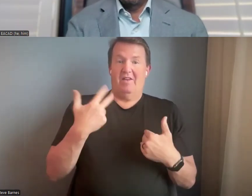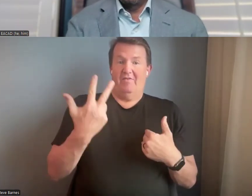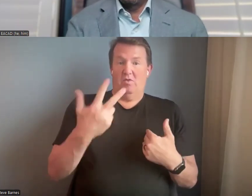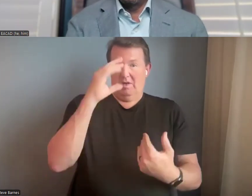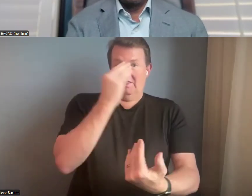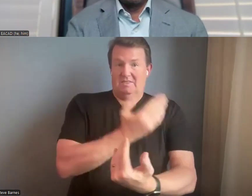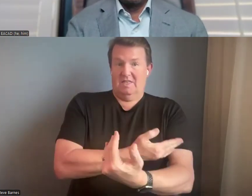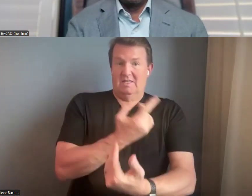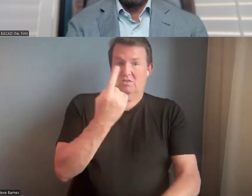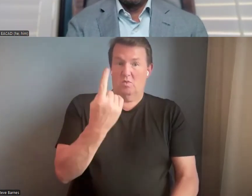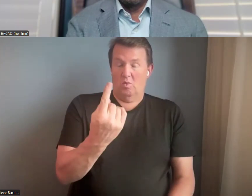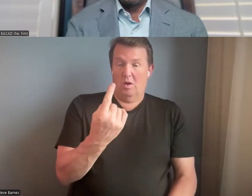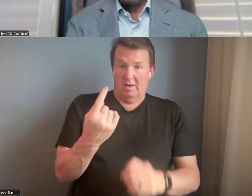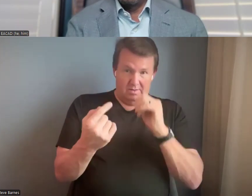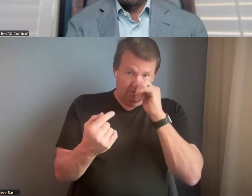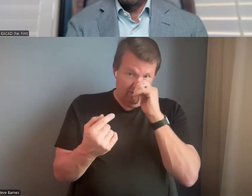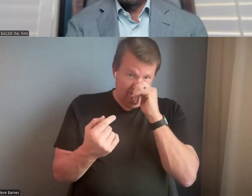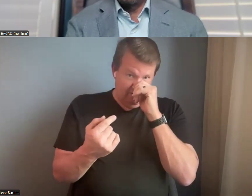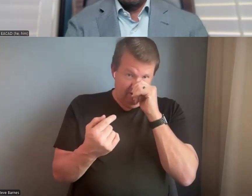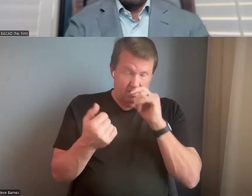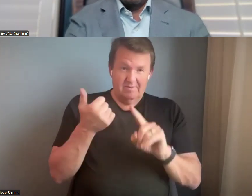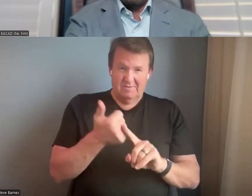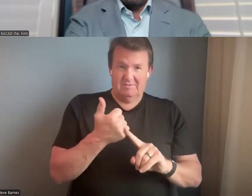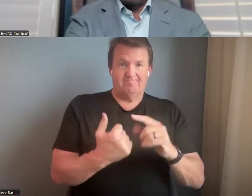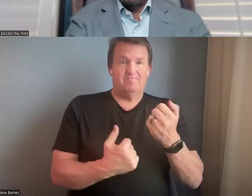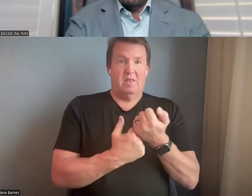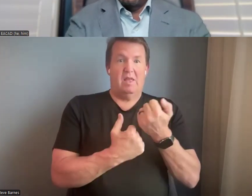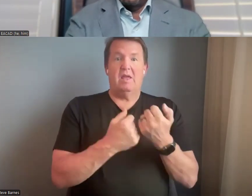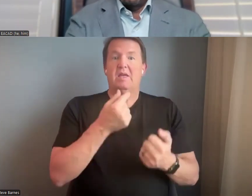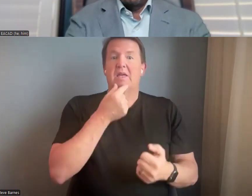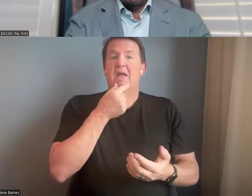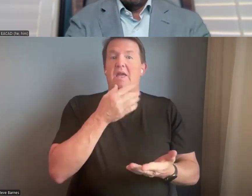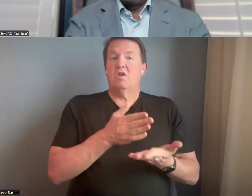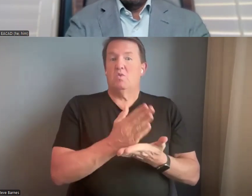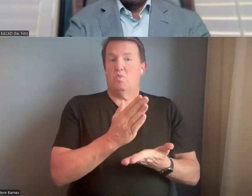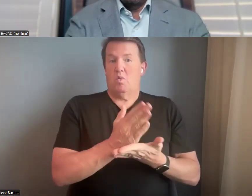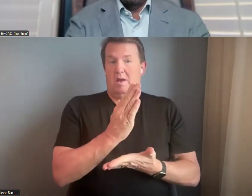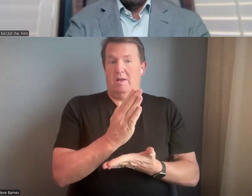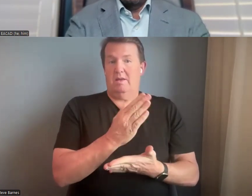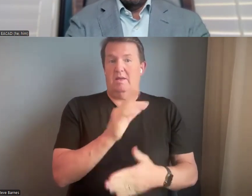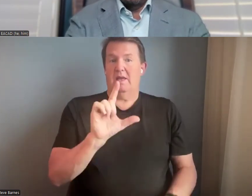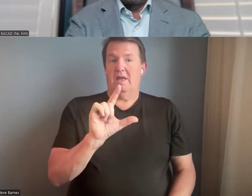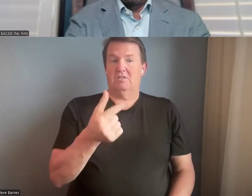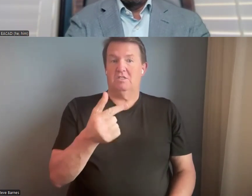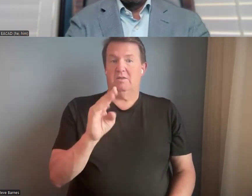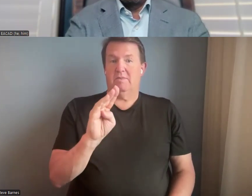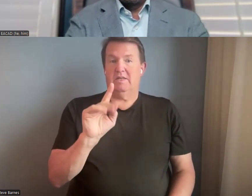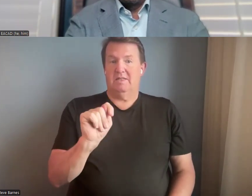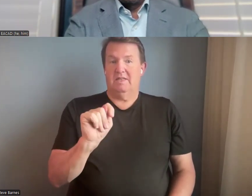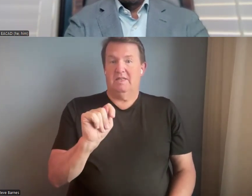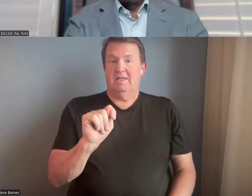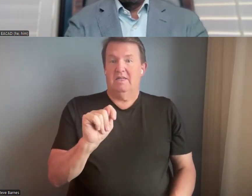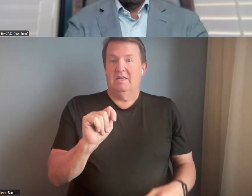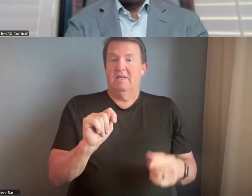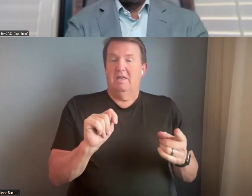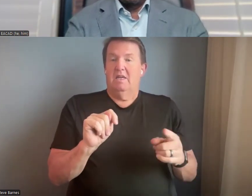is a very strong advocate of gay rights. And so the LGBT community is very important to me,